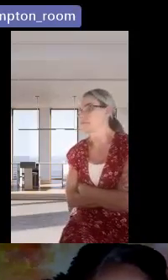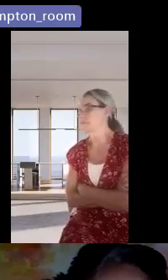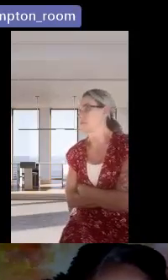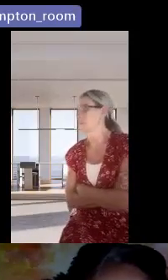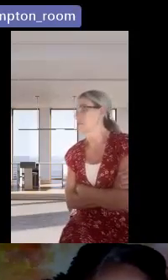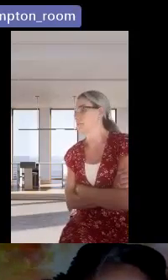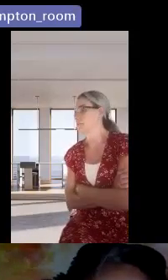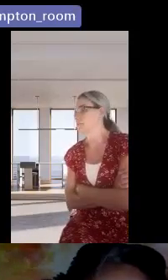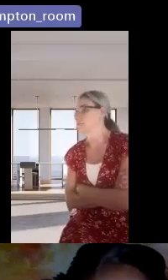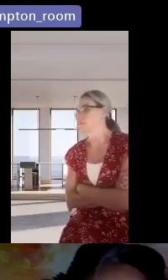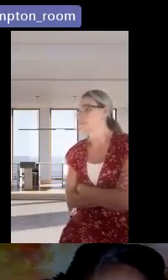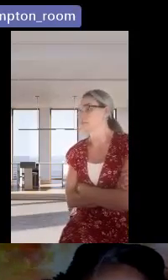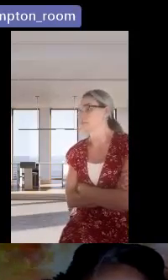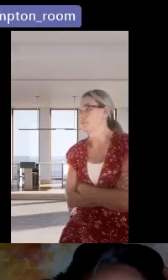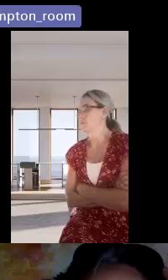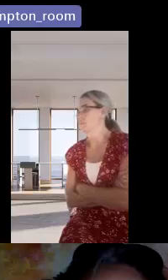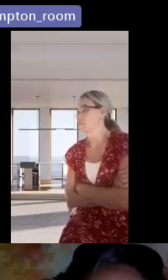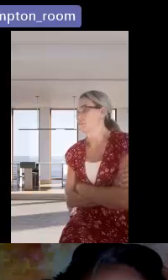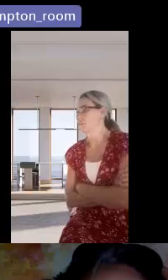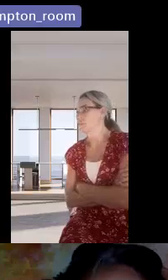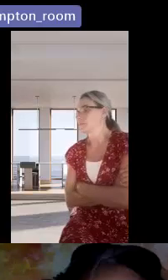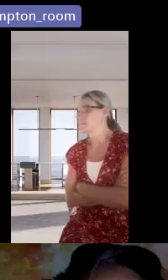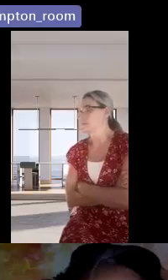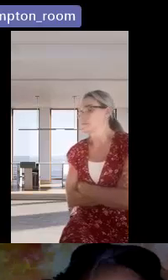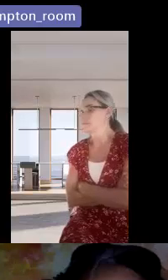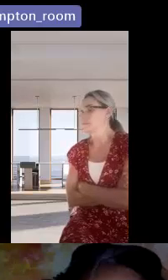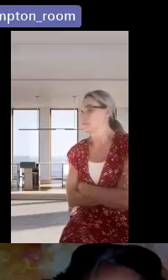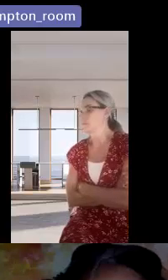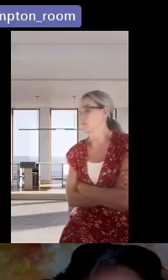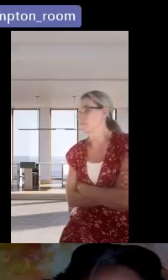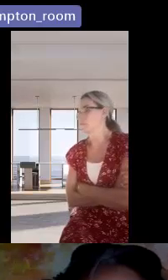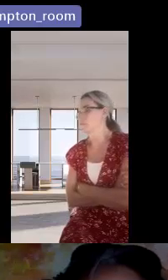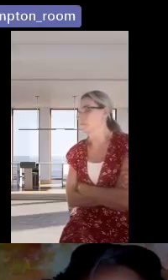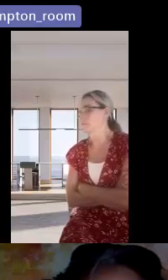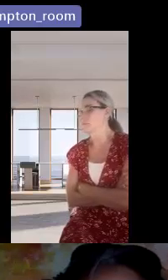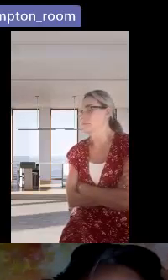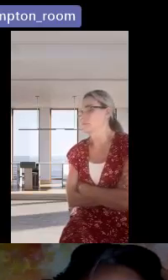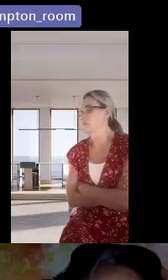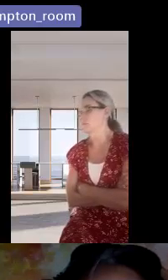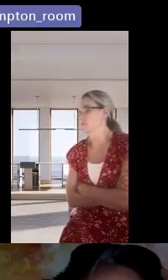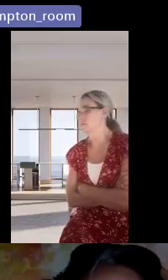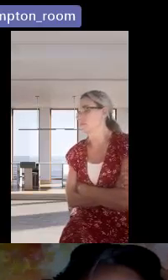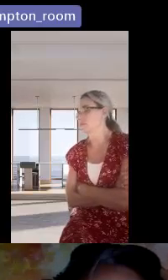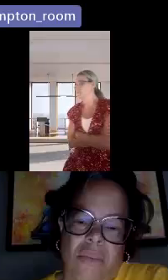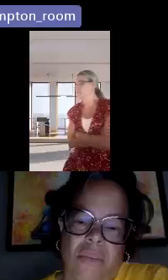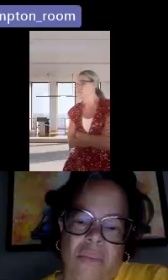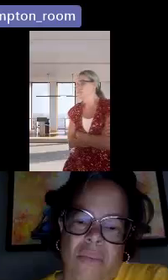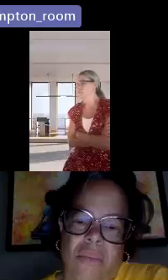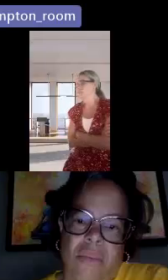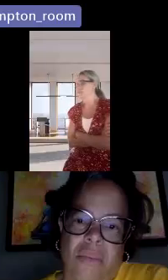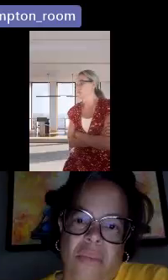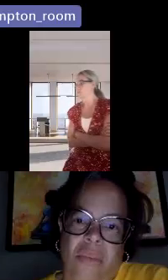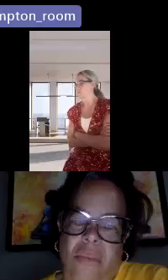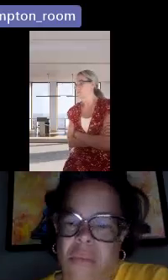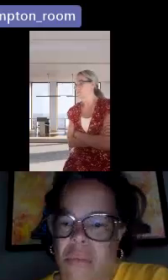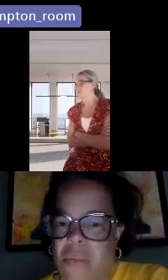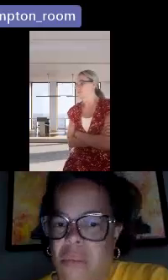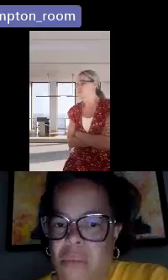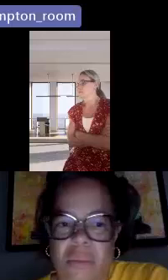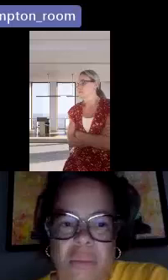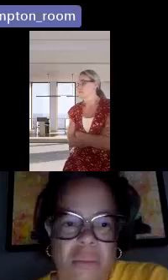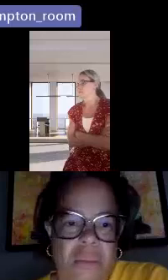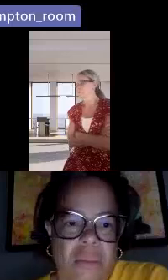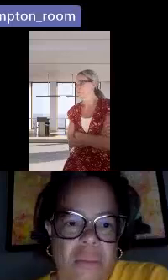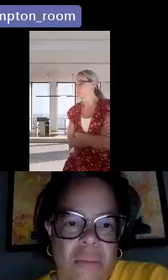$908,000 increase, and most of our increases are really related to salary increases. So, because again, most of the departmental